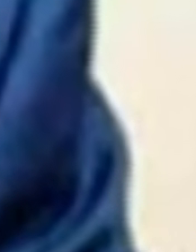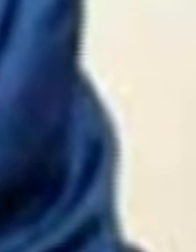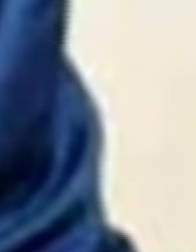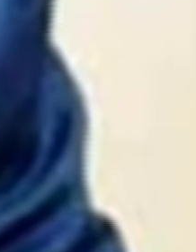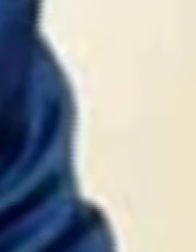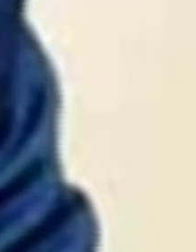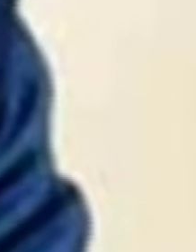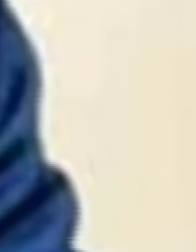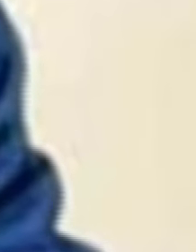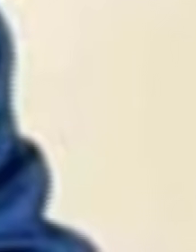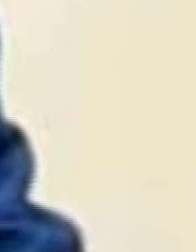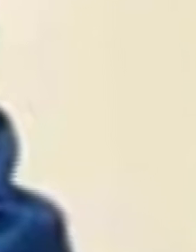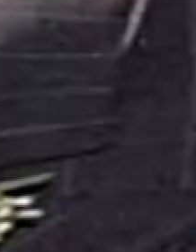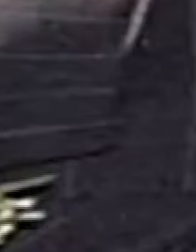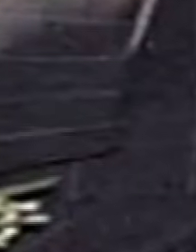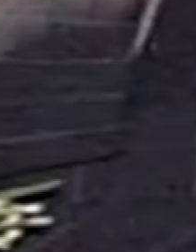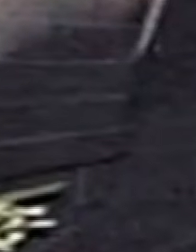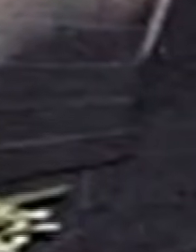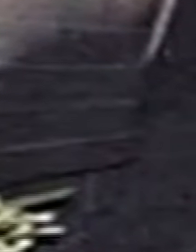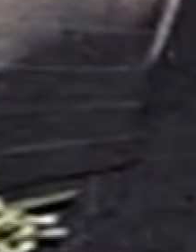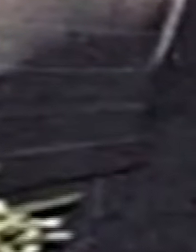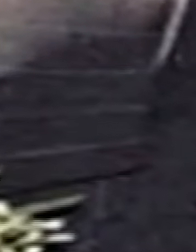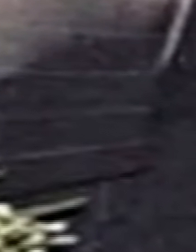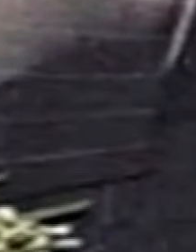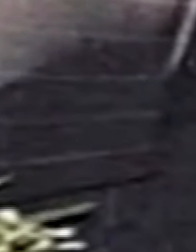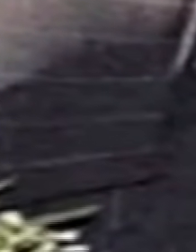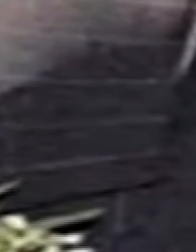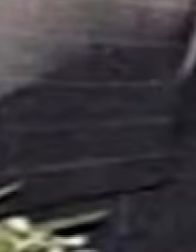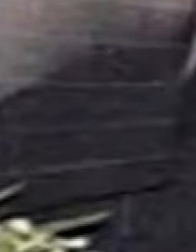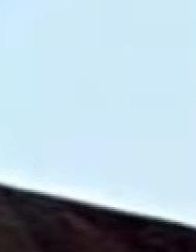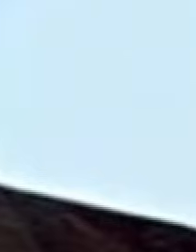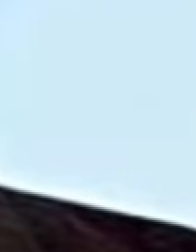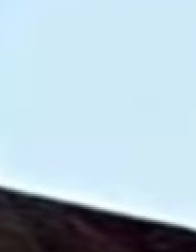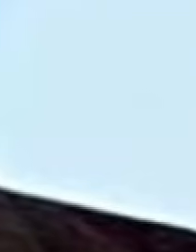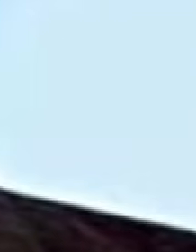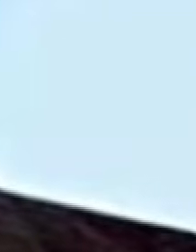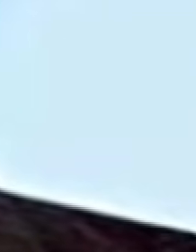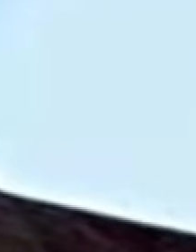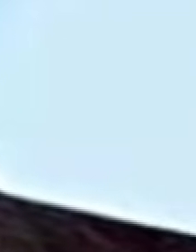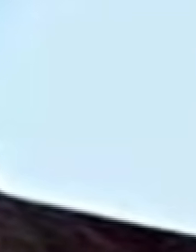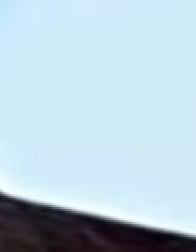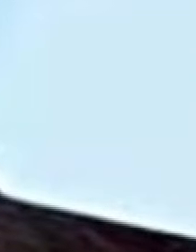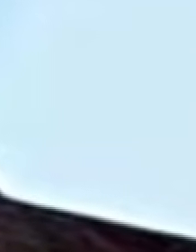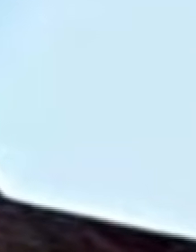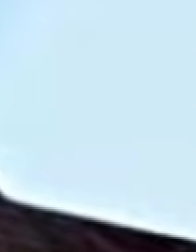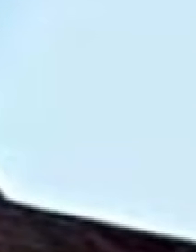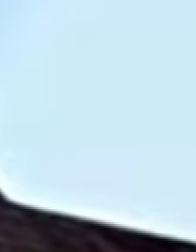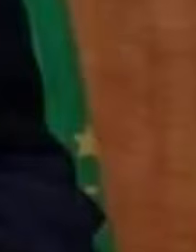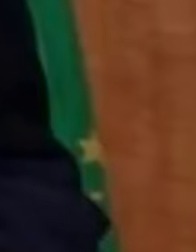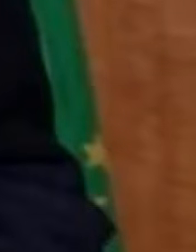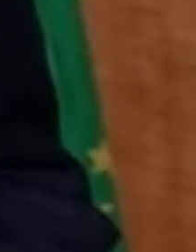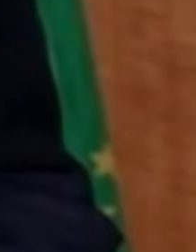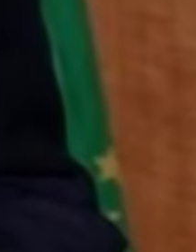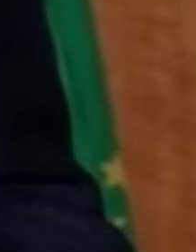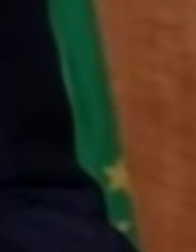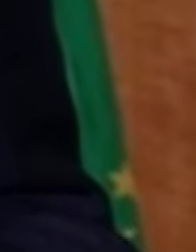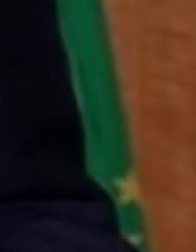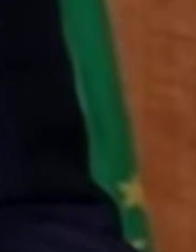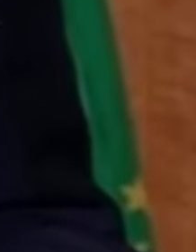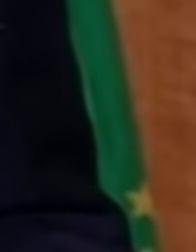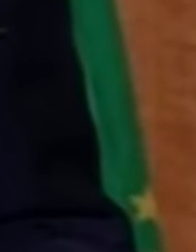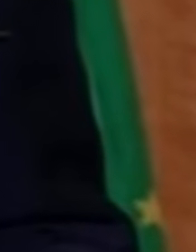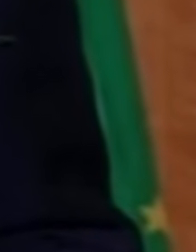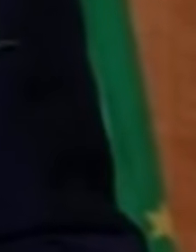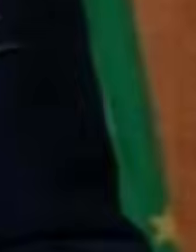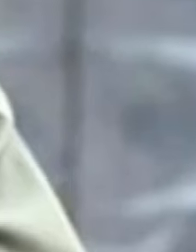The daunting task of rebuilding Namibia began, but even with an endless list of priorities, Nujoma would serve as a shining